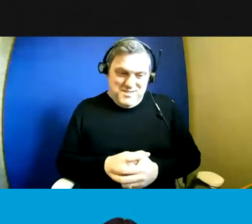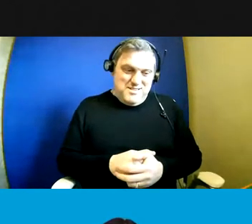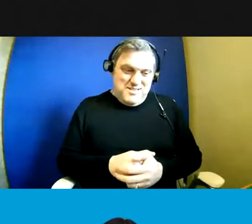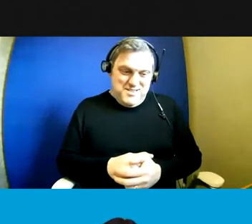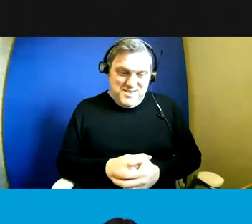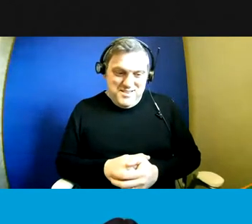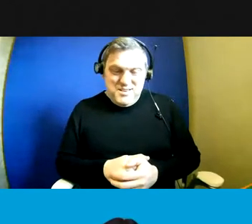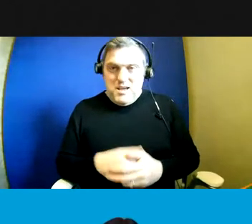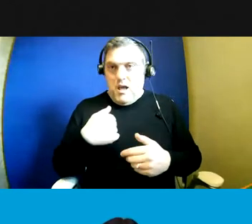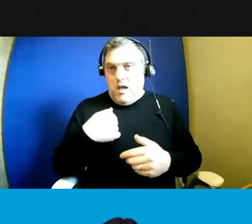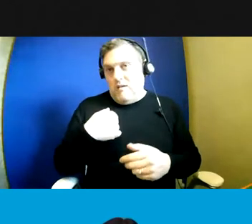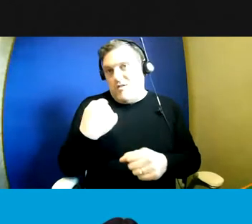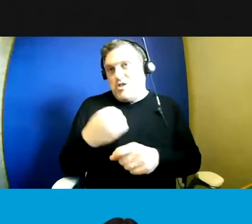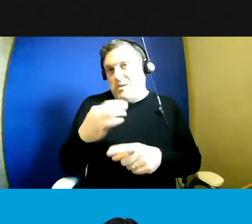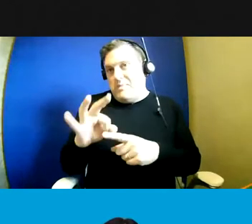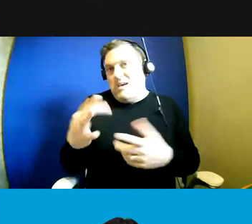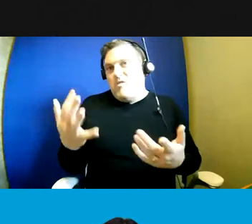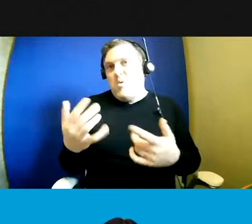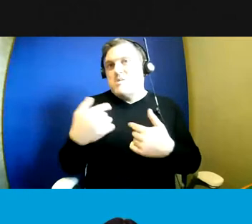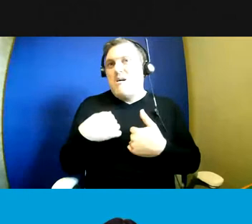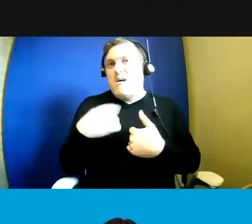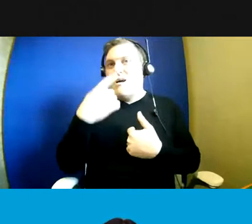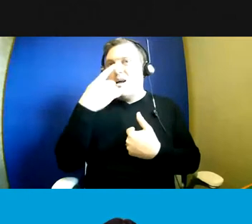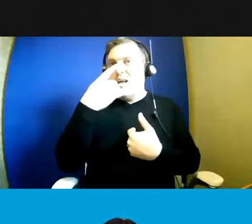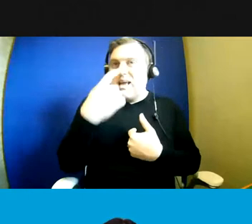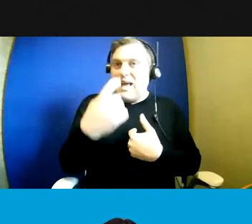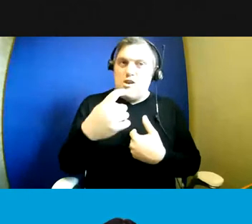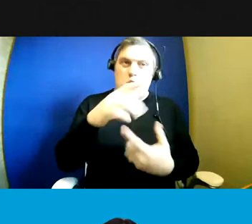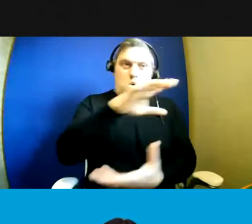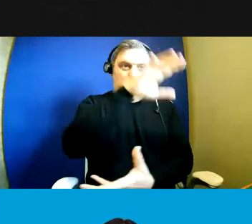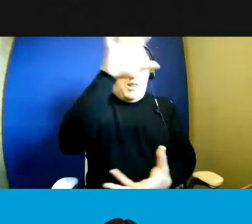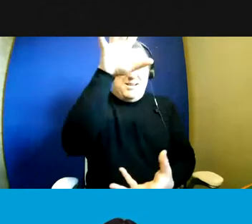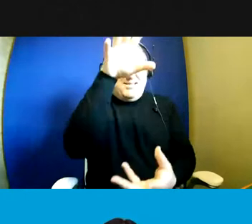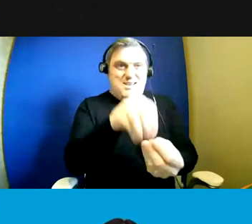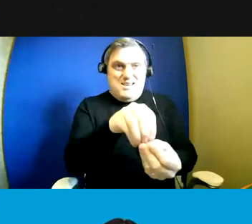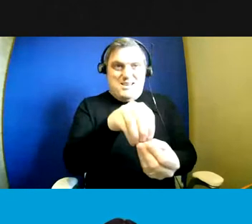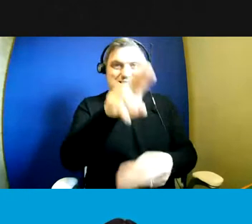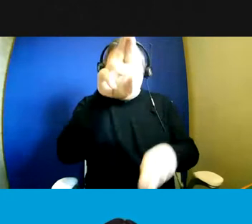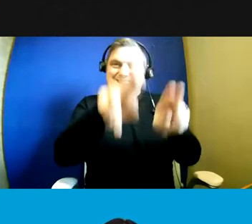GP background, I can do the holistic initial assessment, but